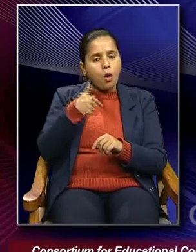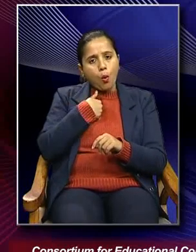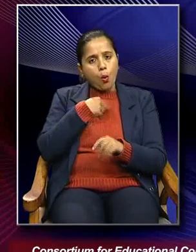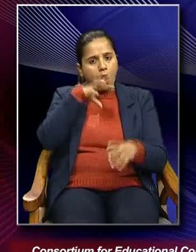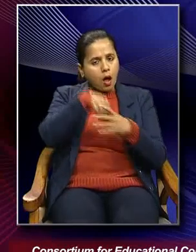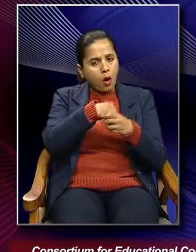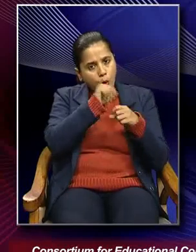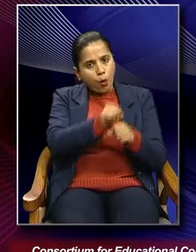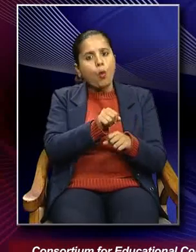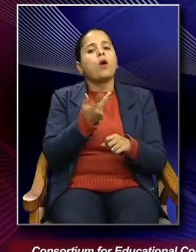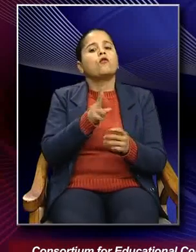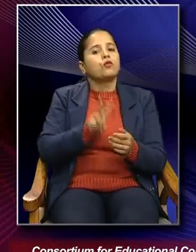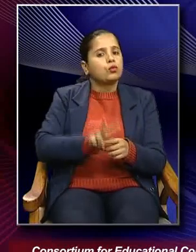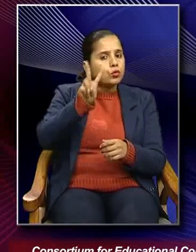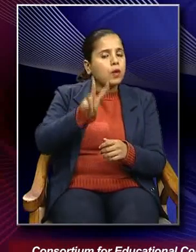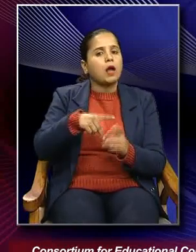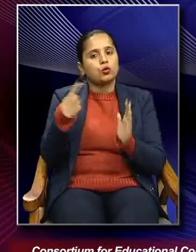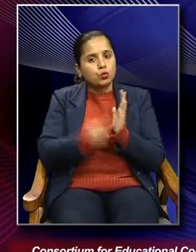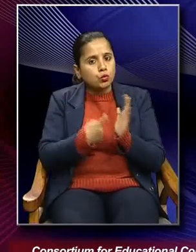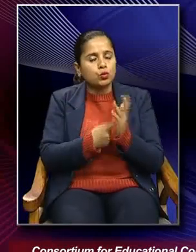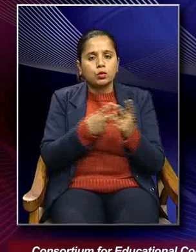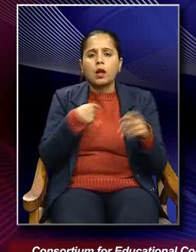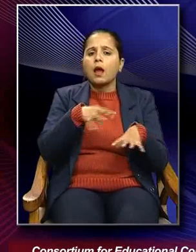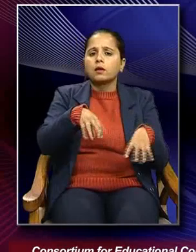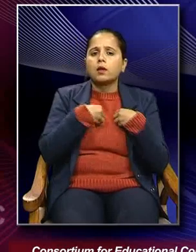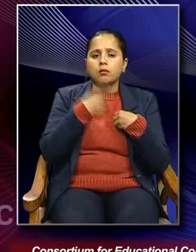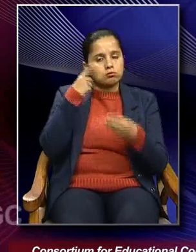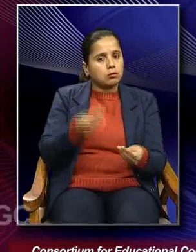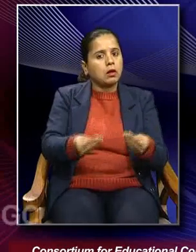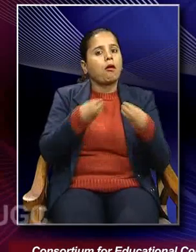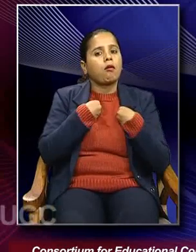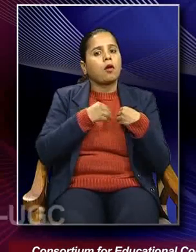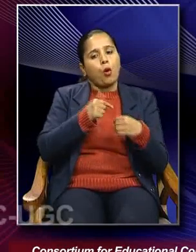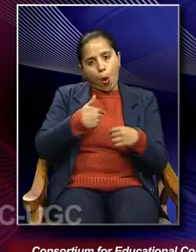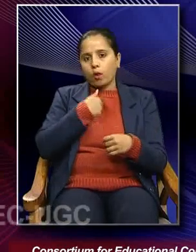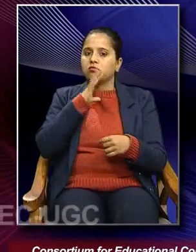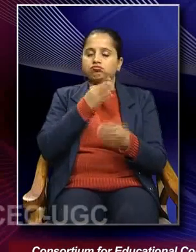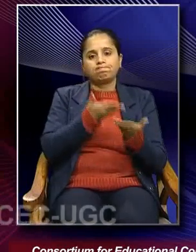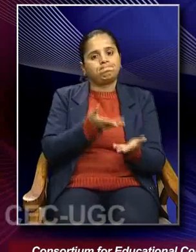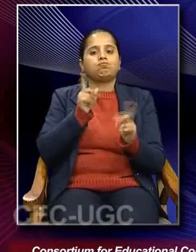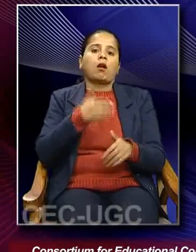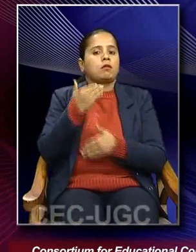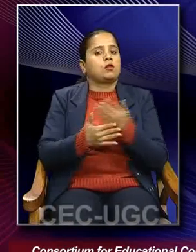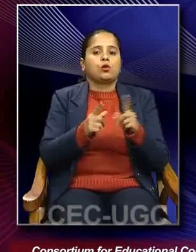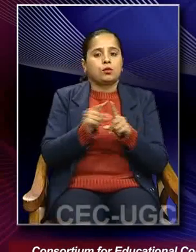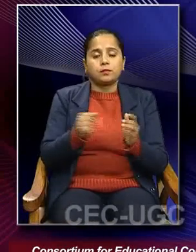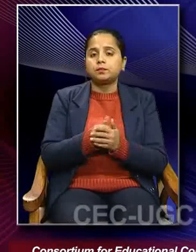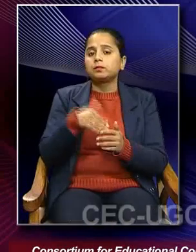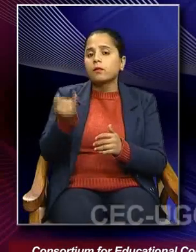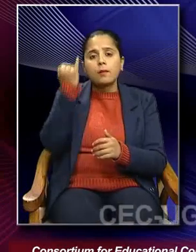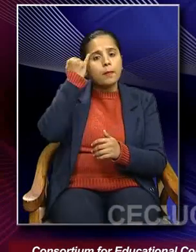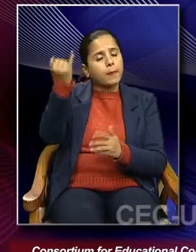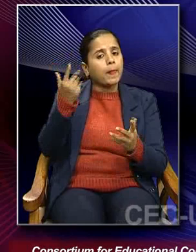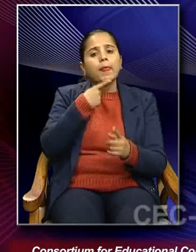values, accepting them as given and make them our reality. The next idea that